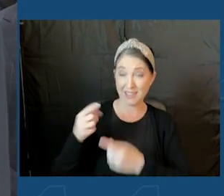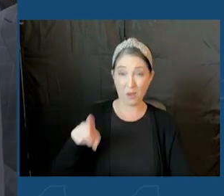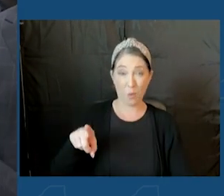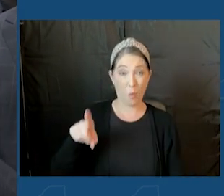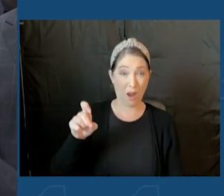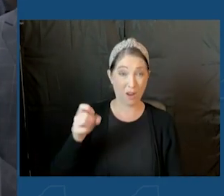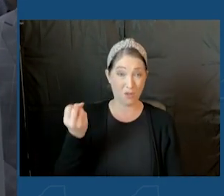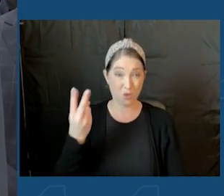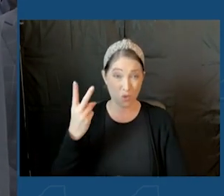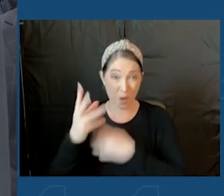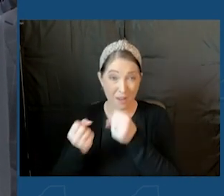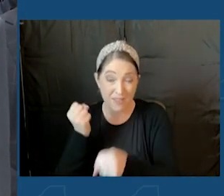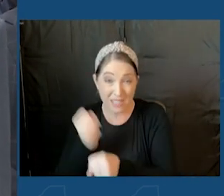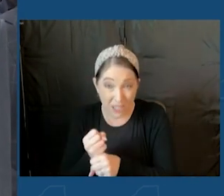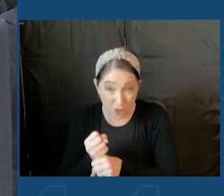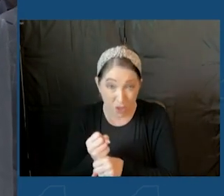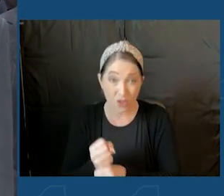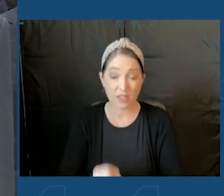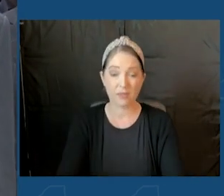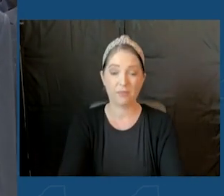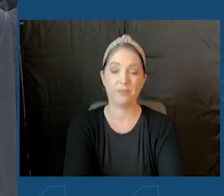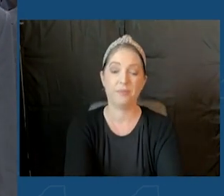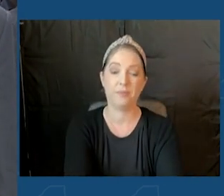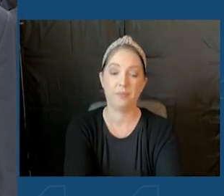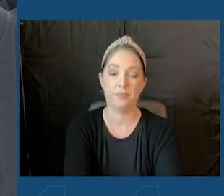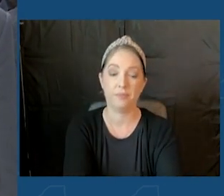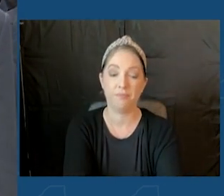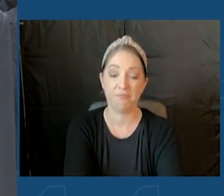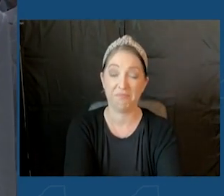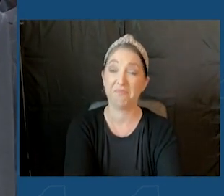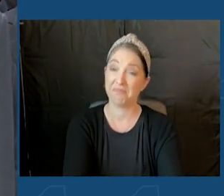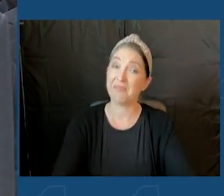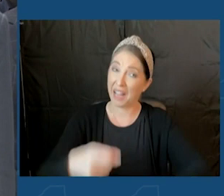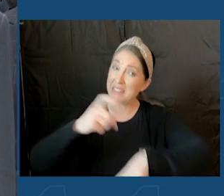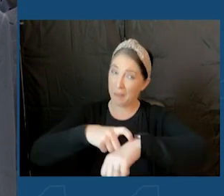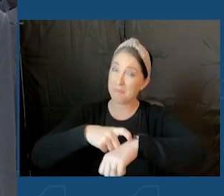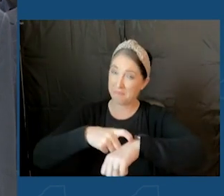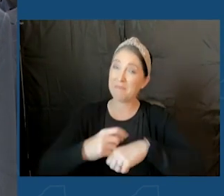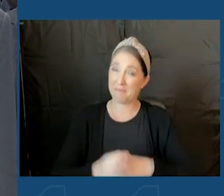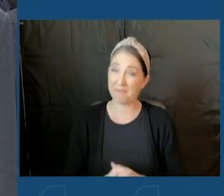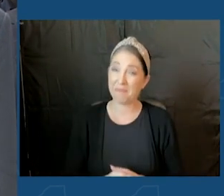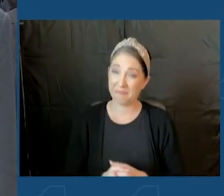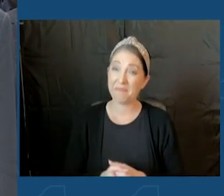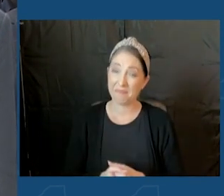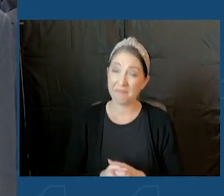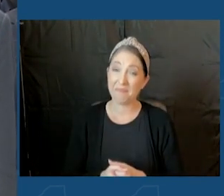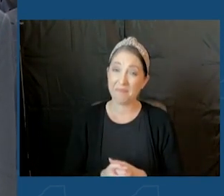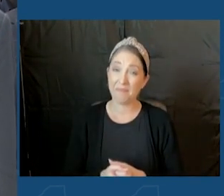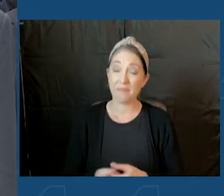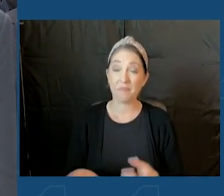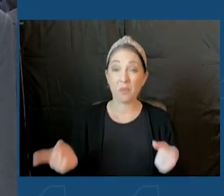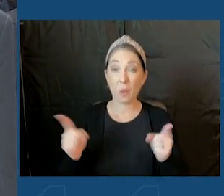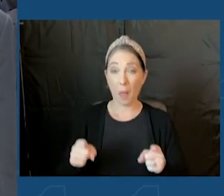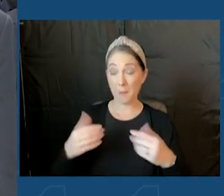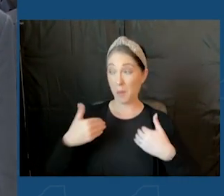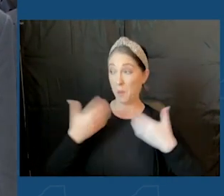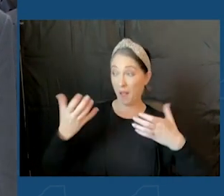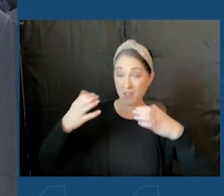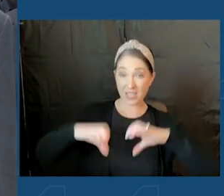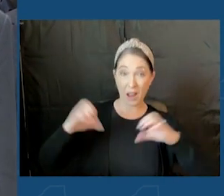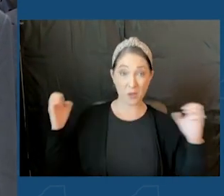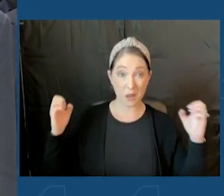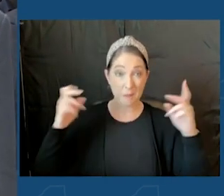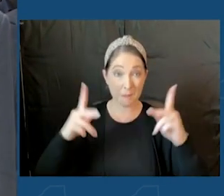opened. And I say it's about time. So when we have a chance to come back here with